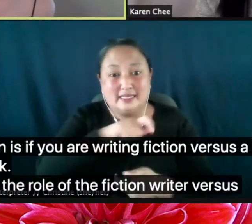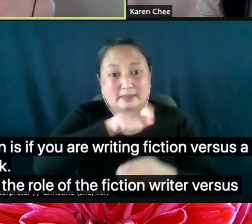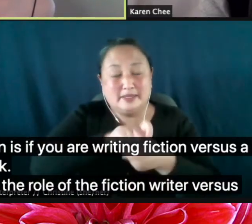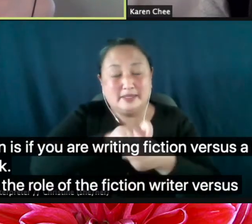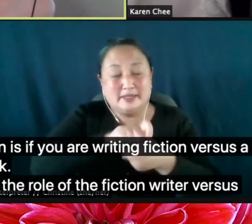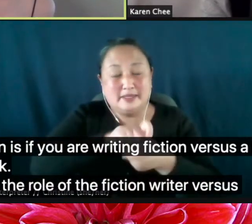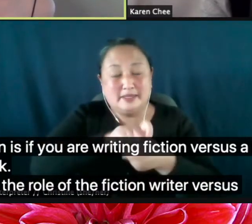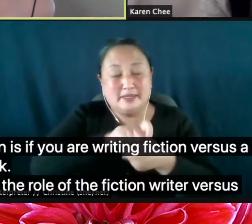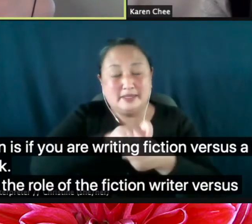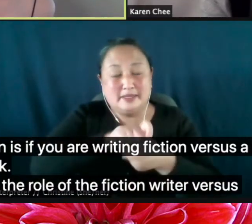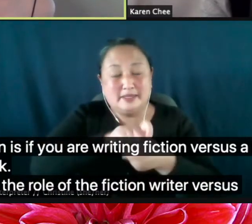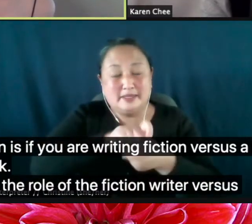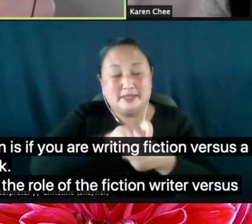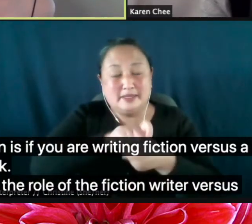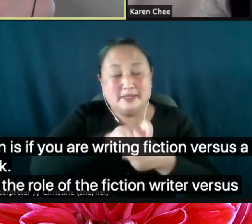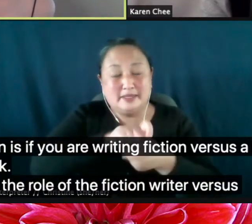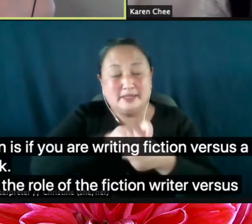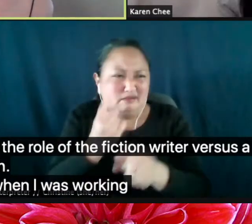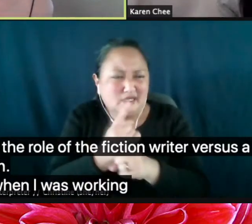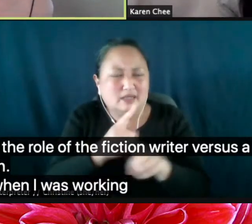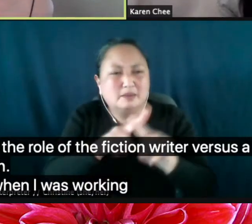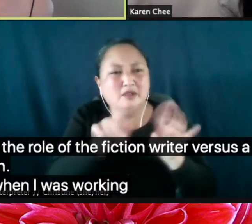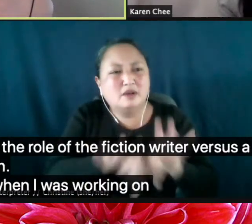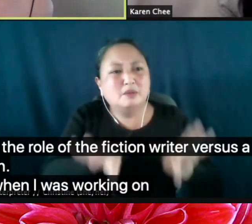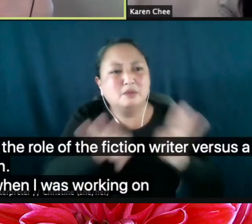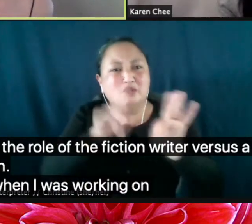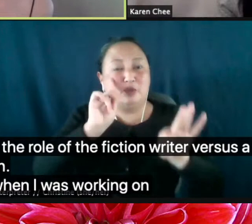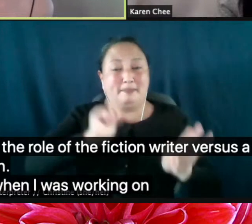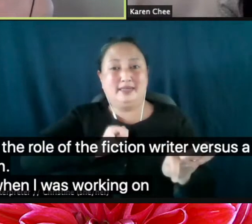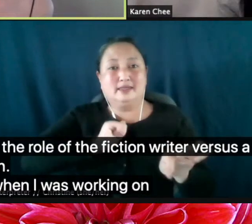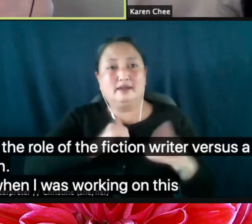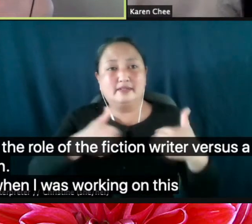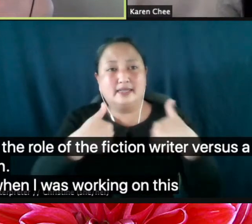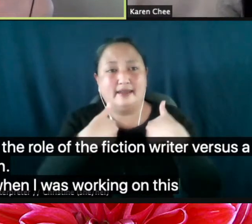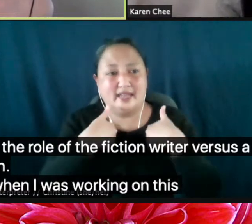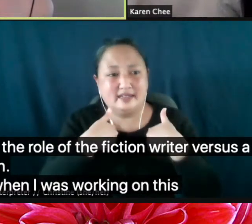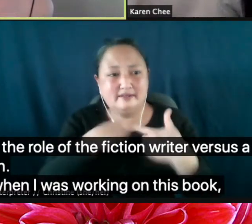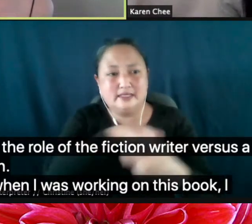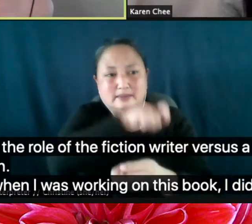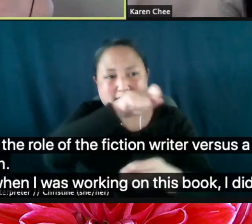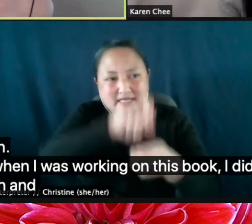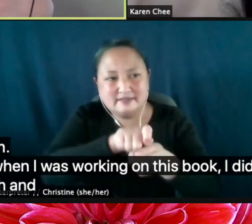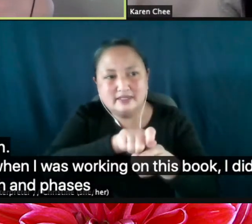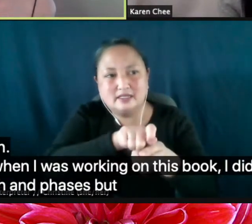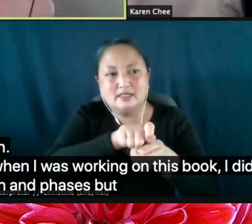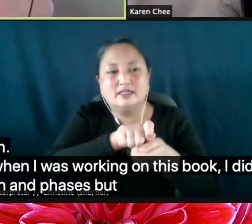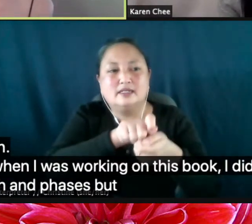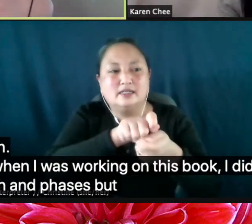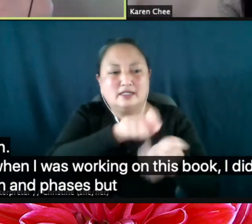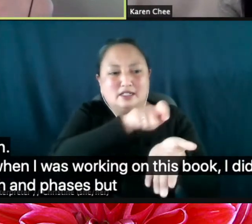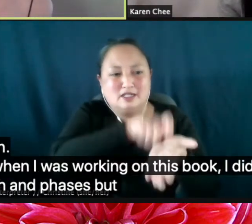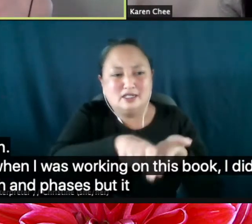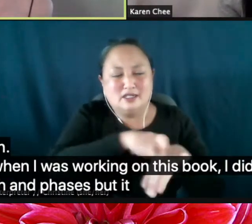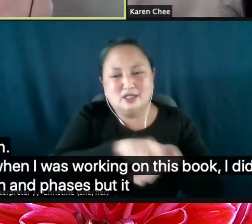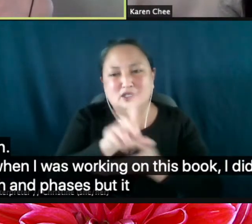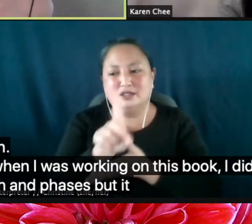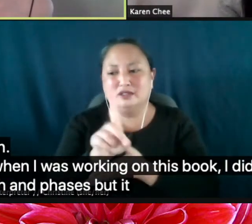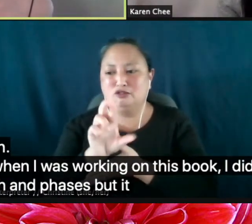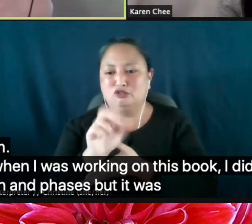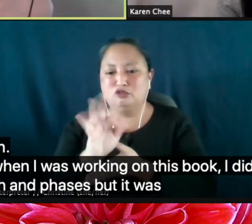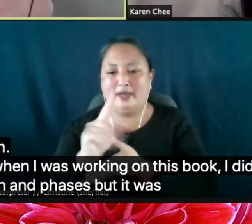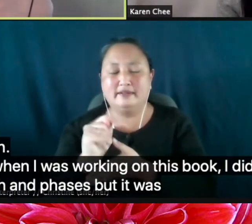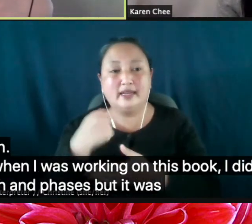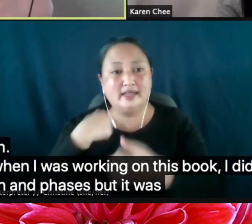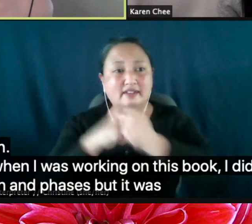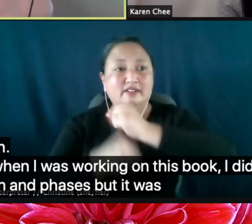do research in phases, but it was also really important to me to have distinct drafts where because I had a foundational knowledge of